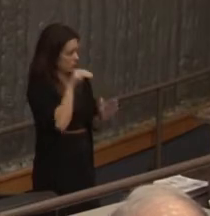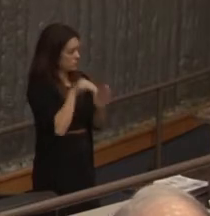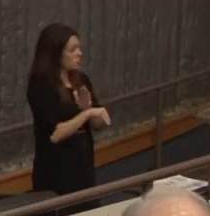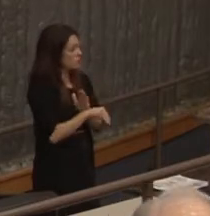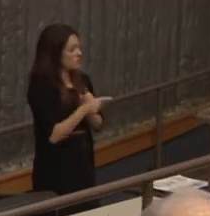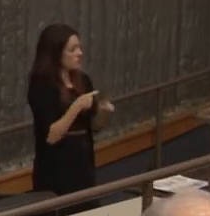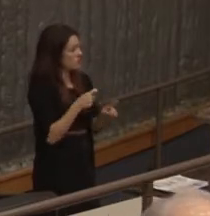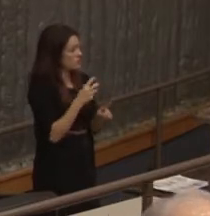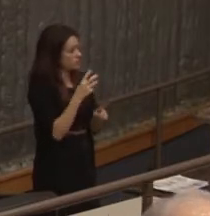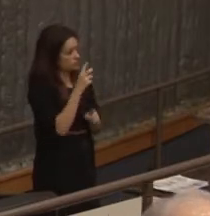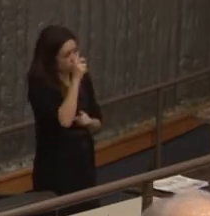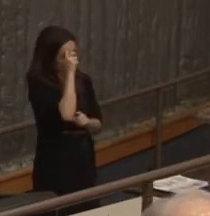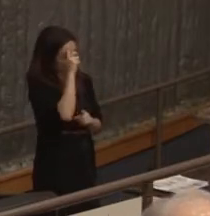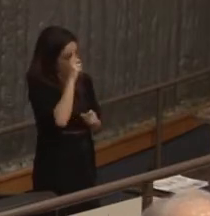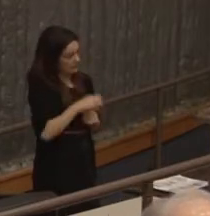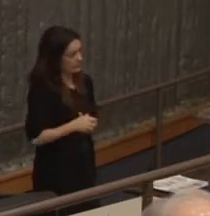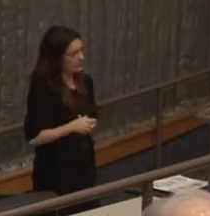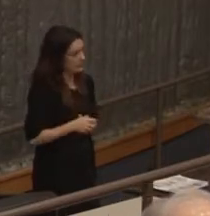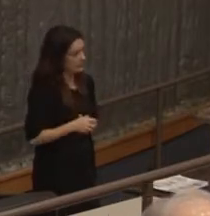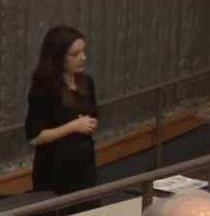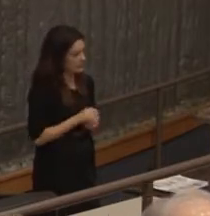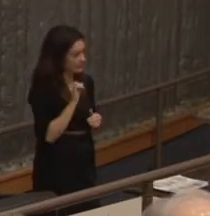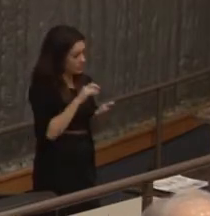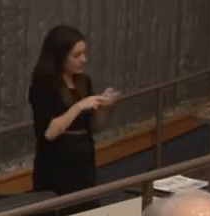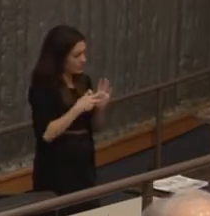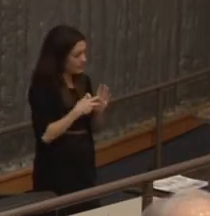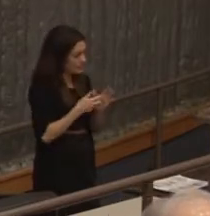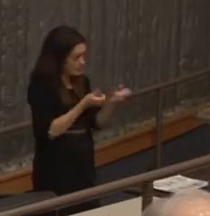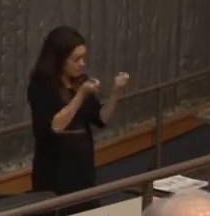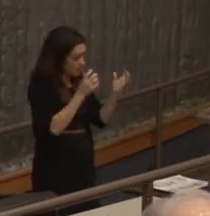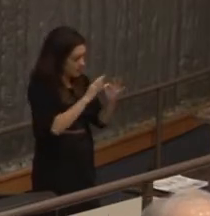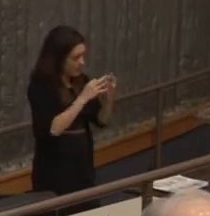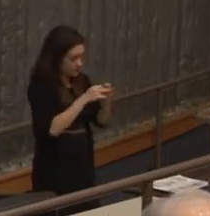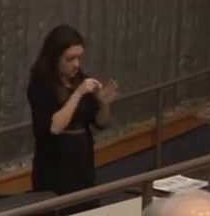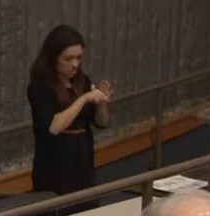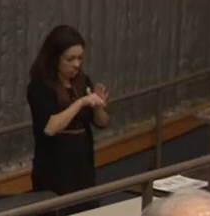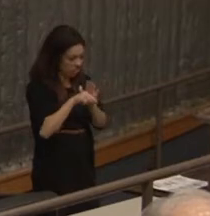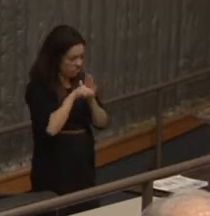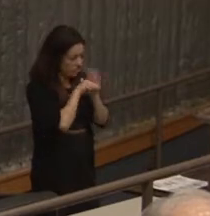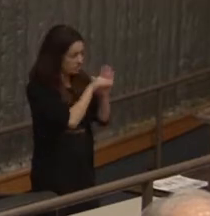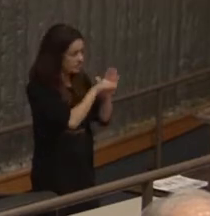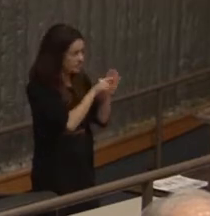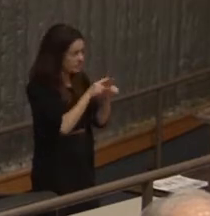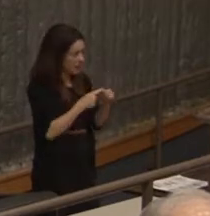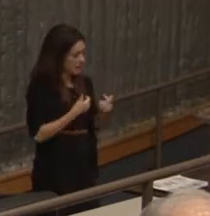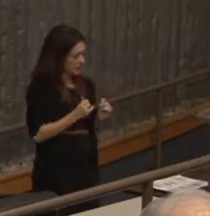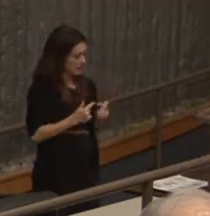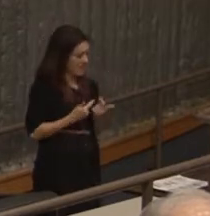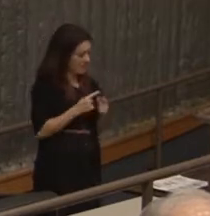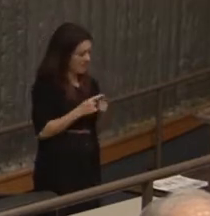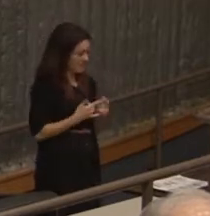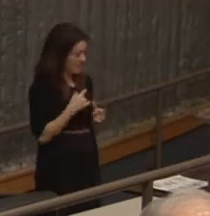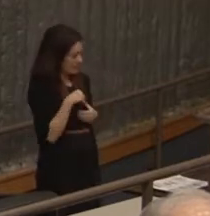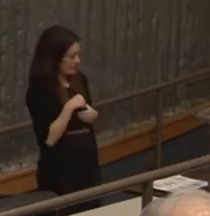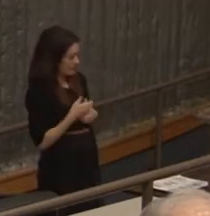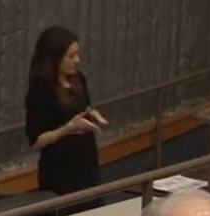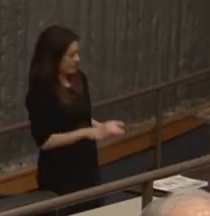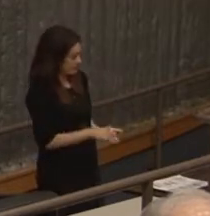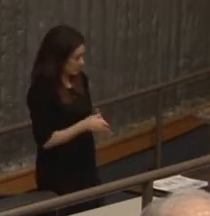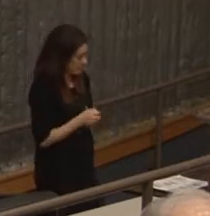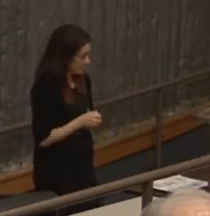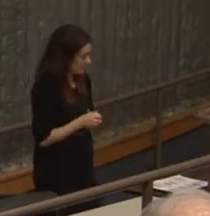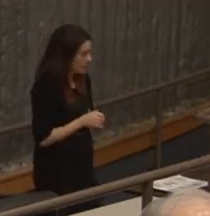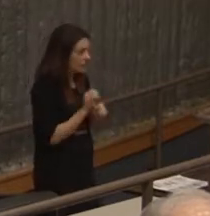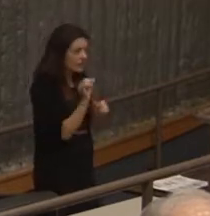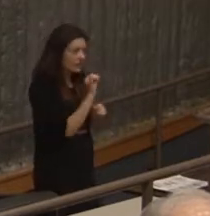the Germans. And that's what I mean by the afterdeath of the Holocaust. It's like the parents in Newtown, Connecticut, who have to think every day